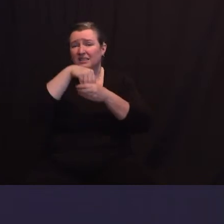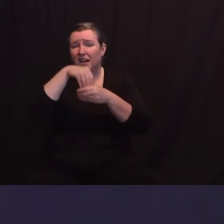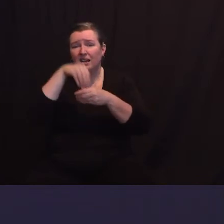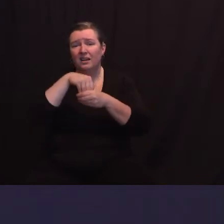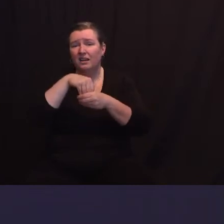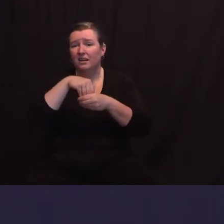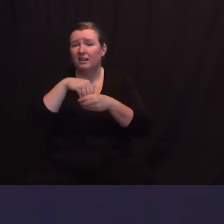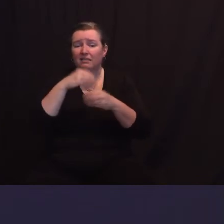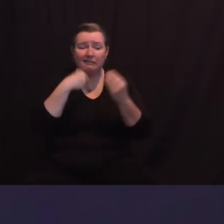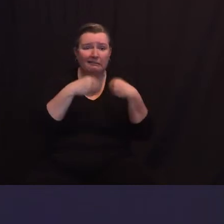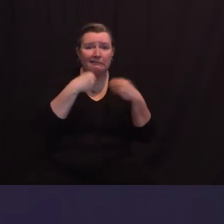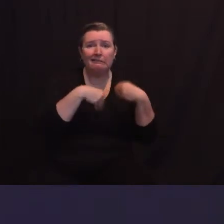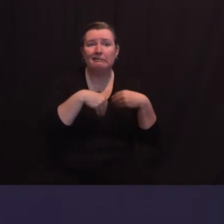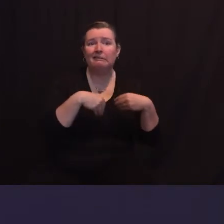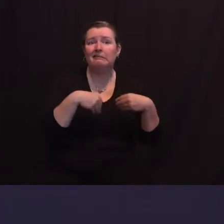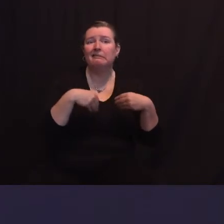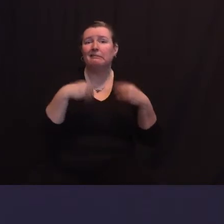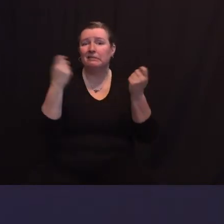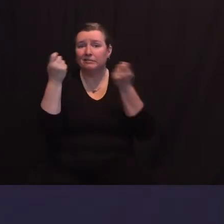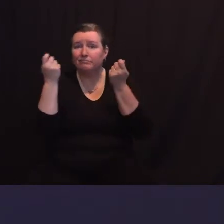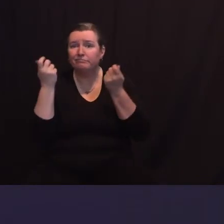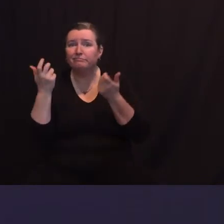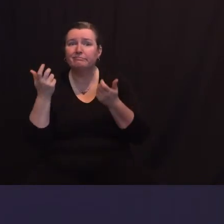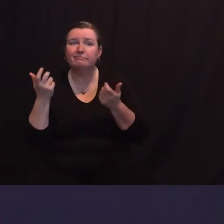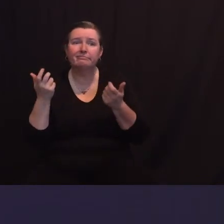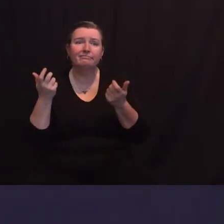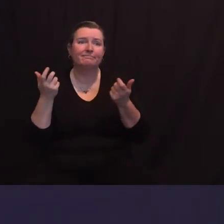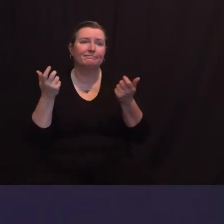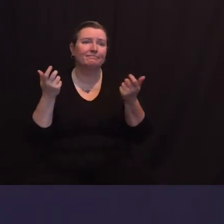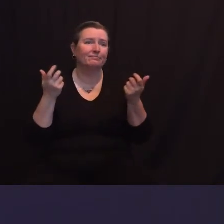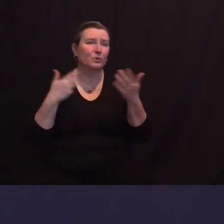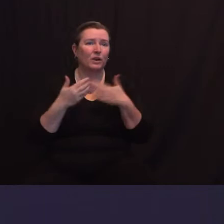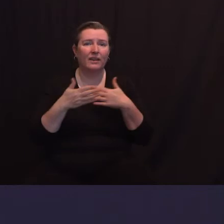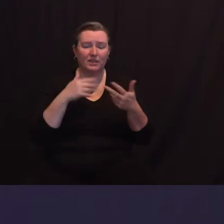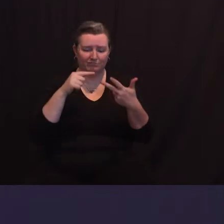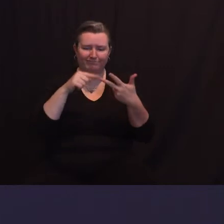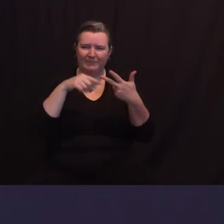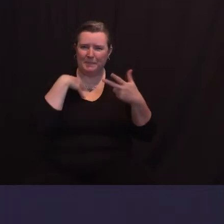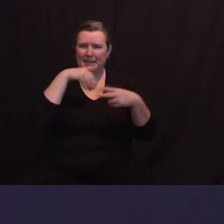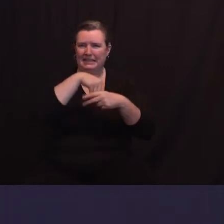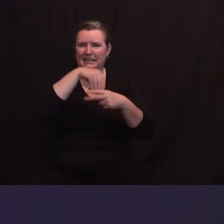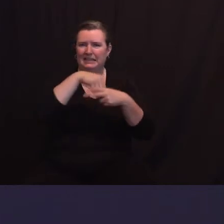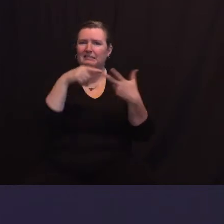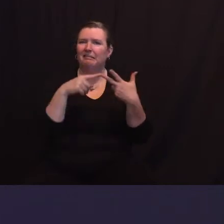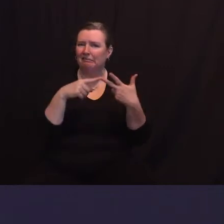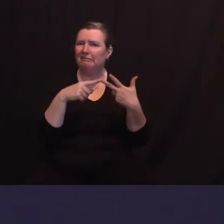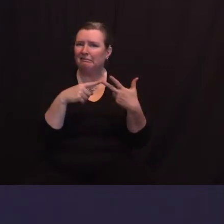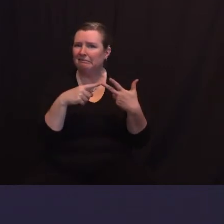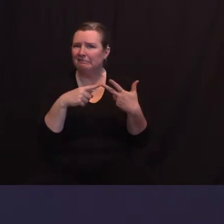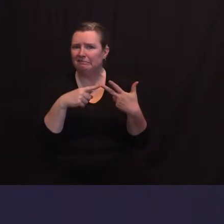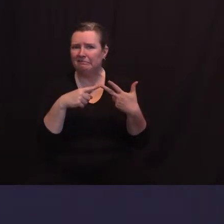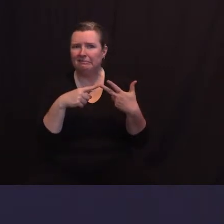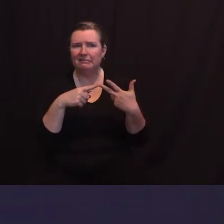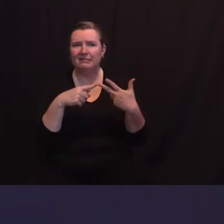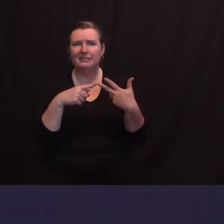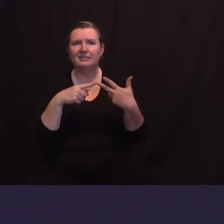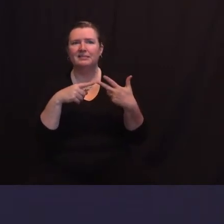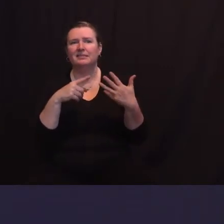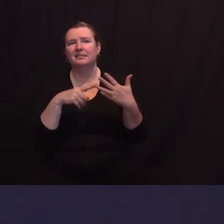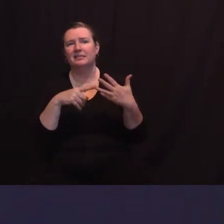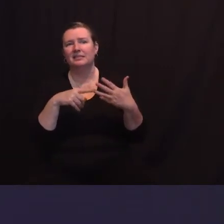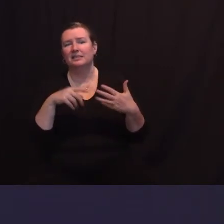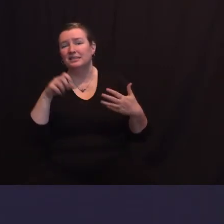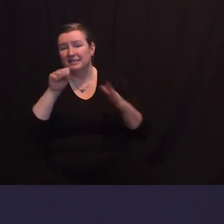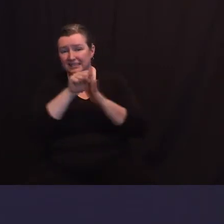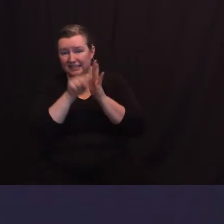eating, whether it's celebrating, whether it's whatever it might be. And that's not the case in states in the South, and I hope it won't